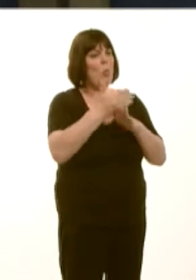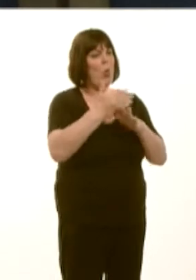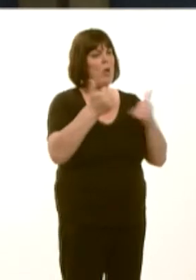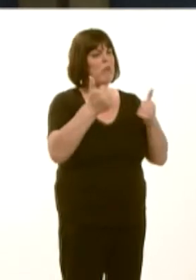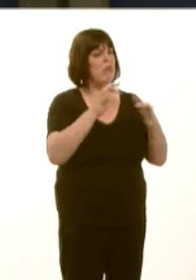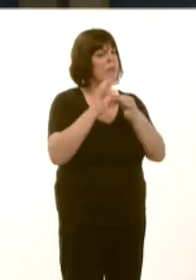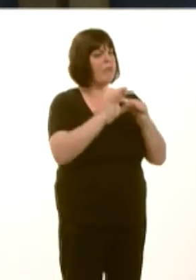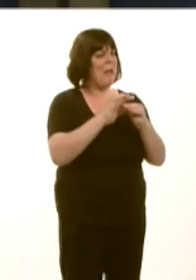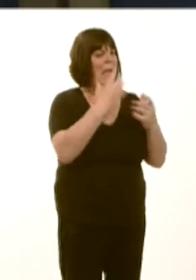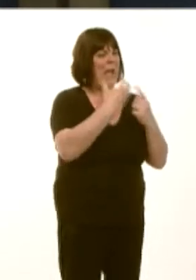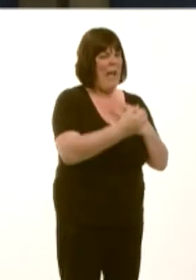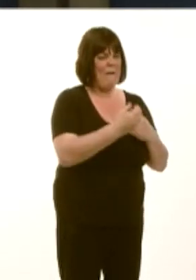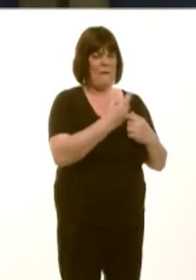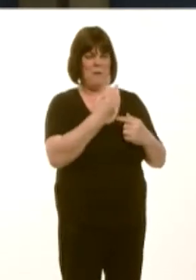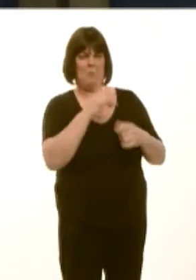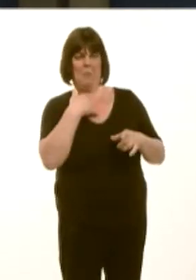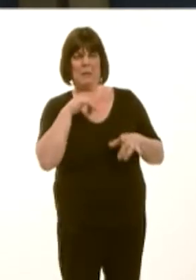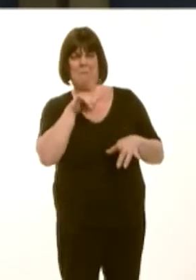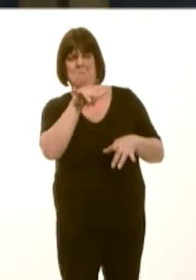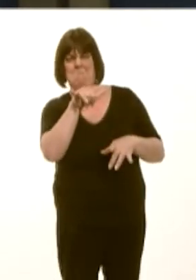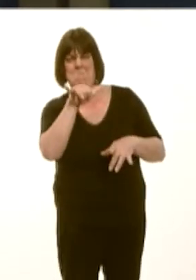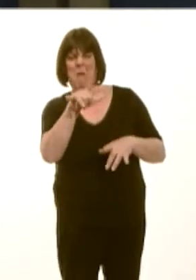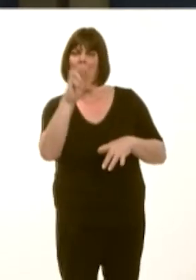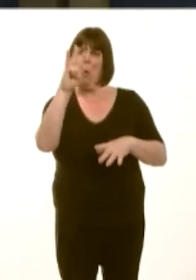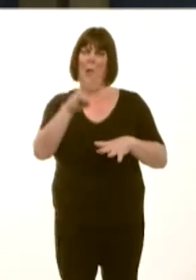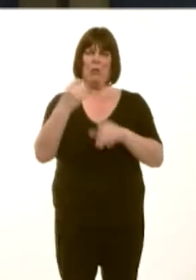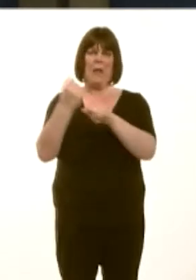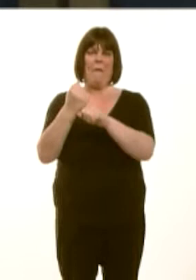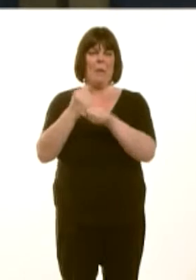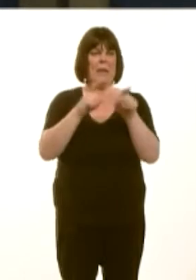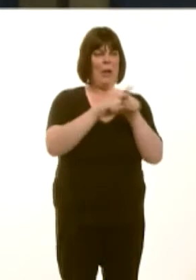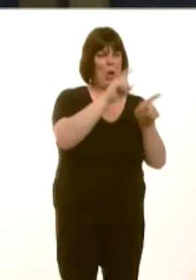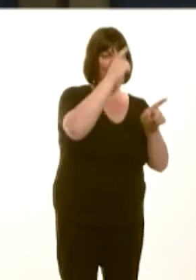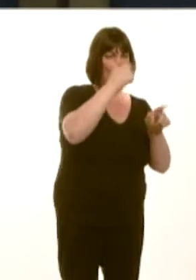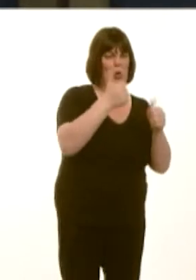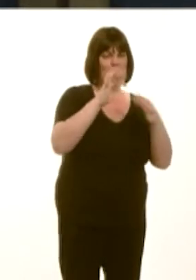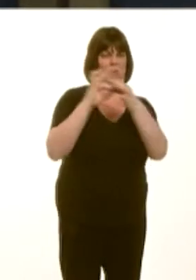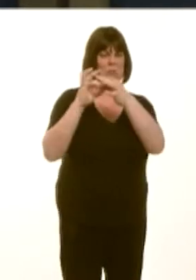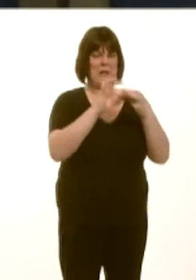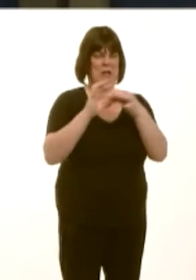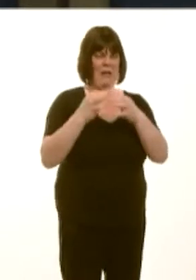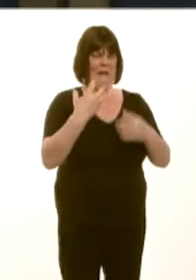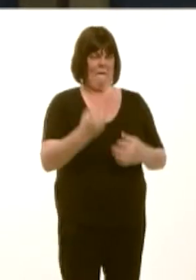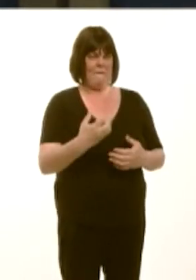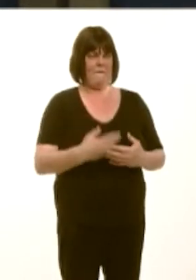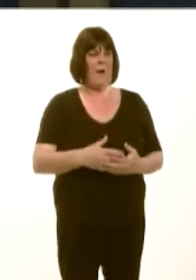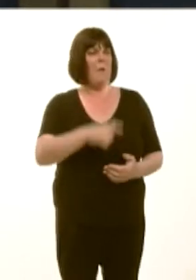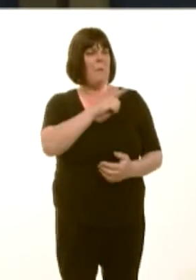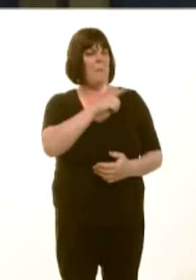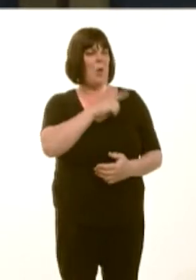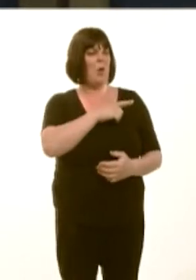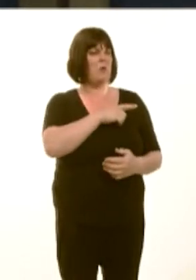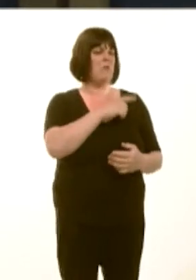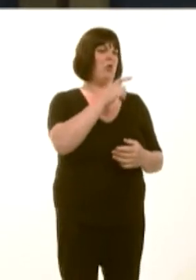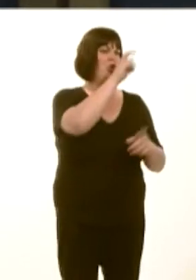relationship in existence between Welsh Government and Coleg Sir Gar, because the college, the students and the lecturers